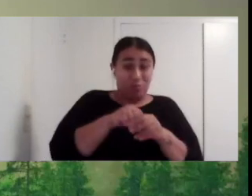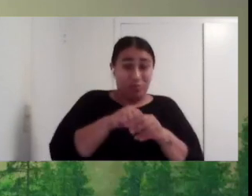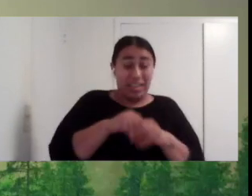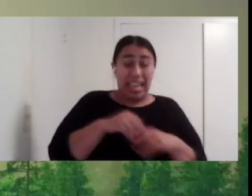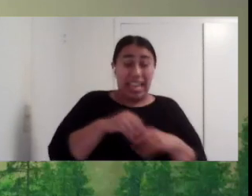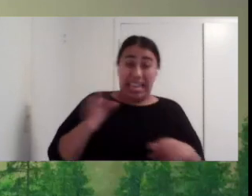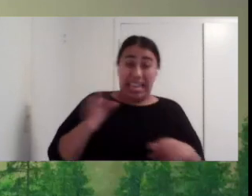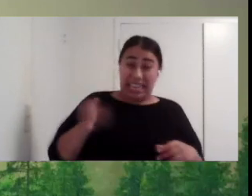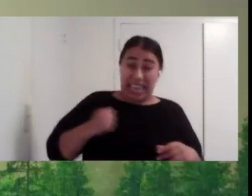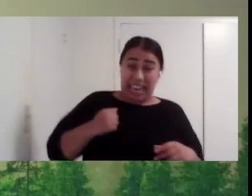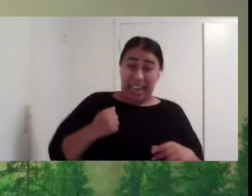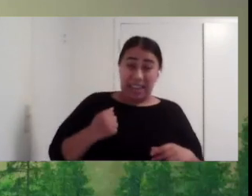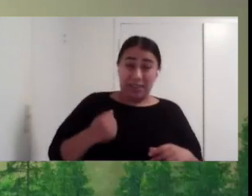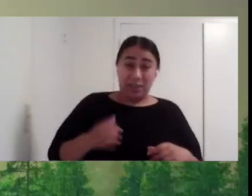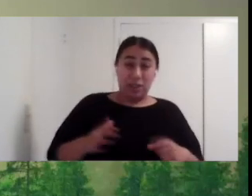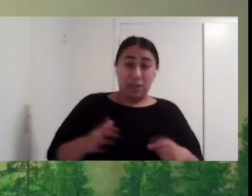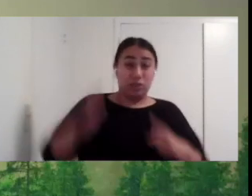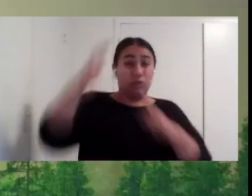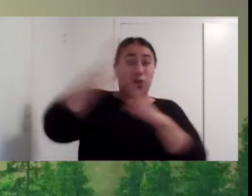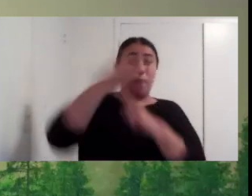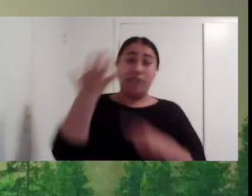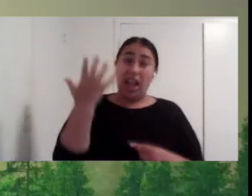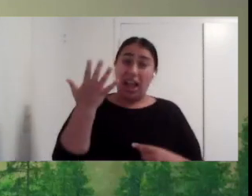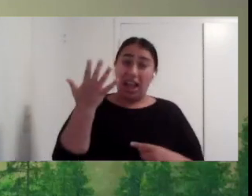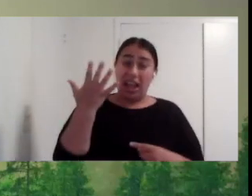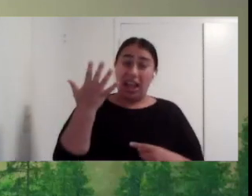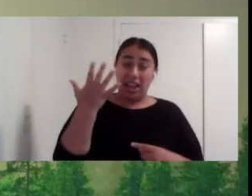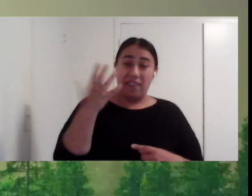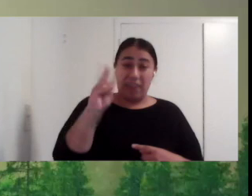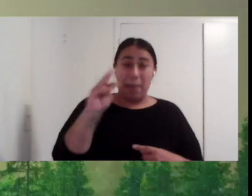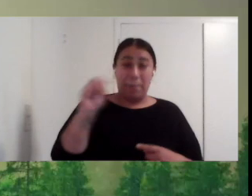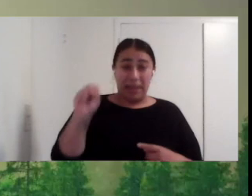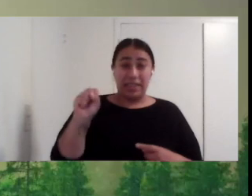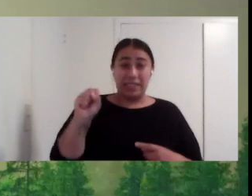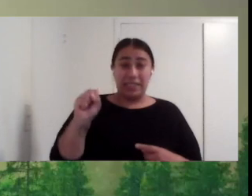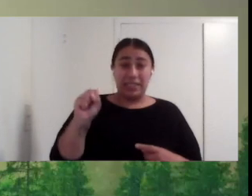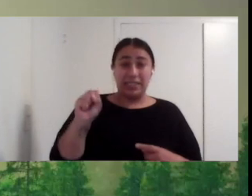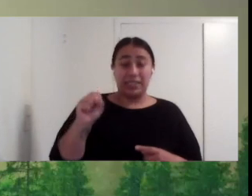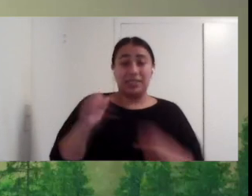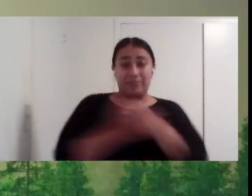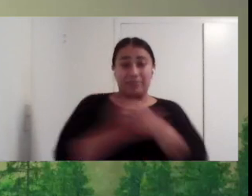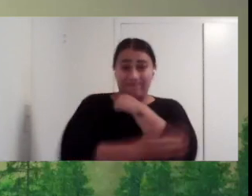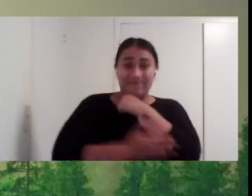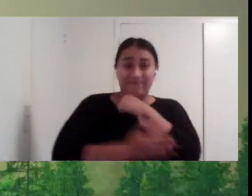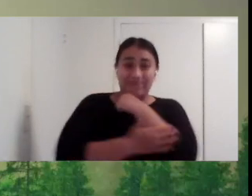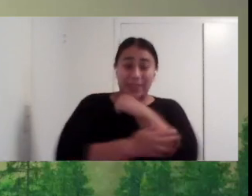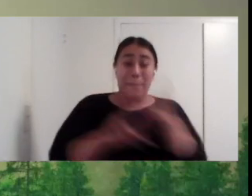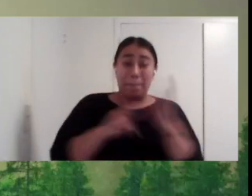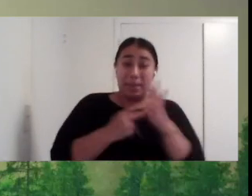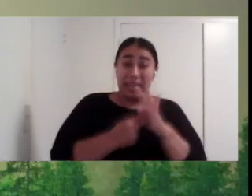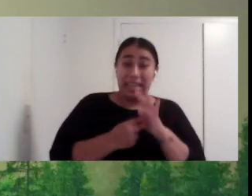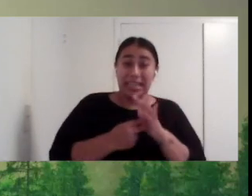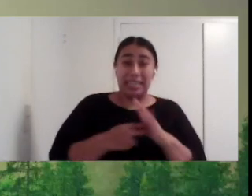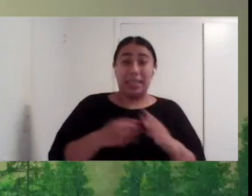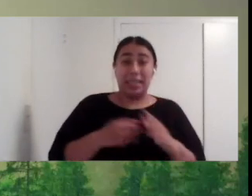it is called idiopathic, which is just a fancy way of saying we don't know. There is a small genetic association.